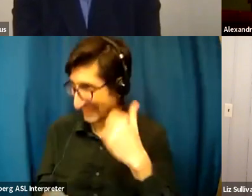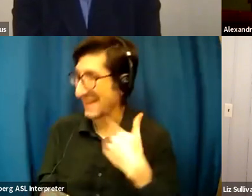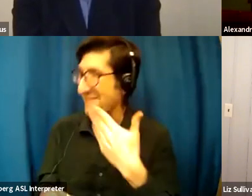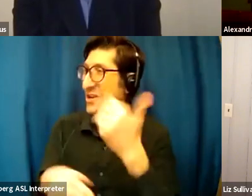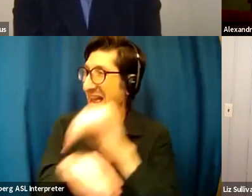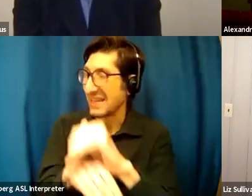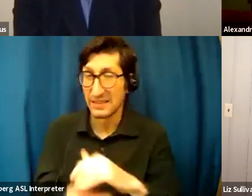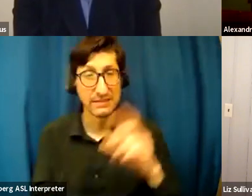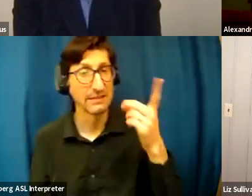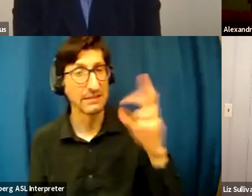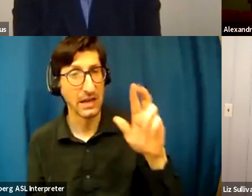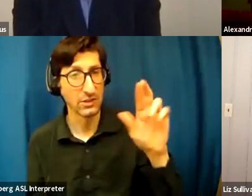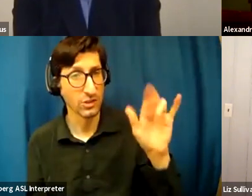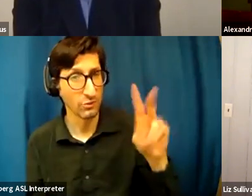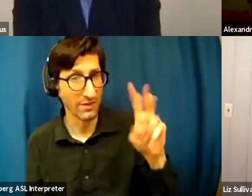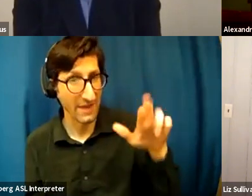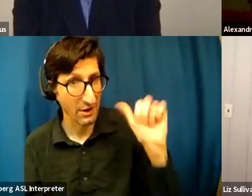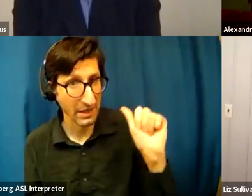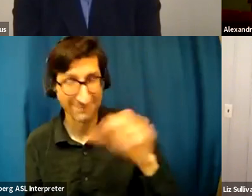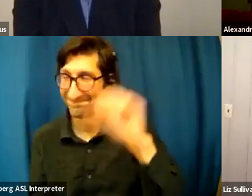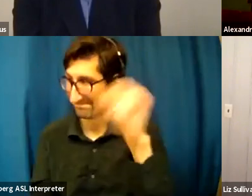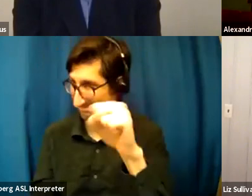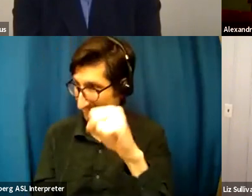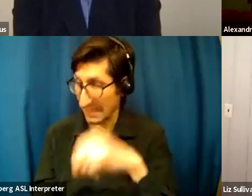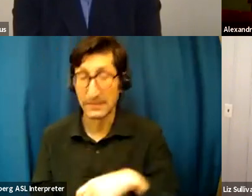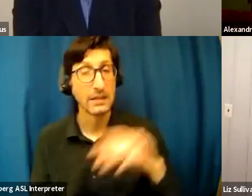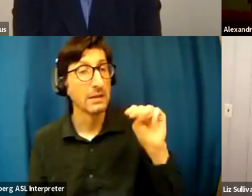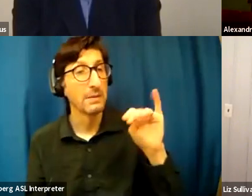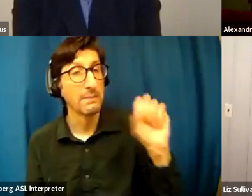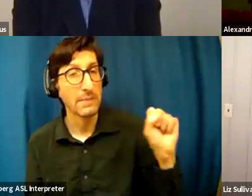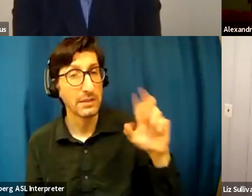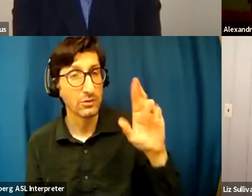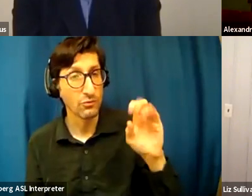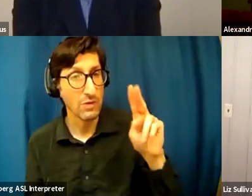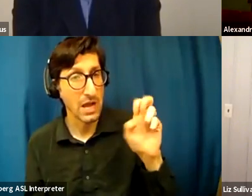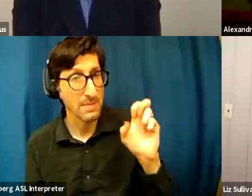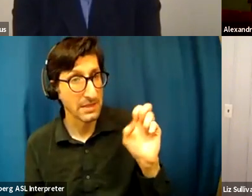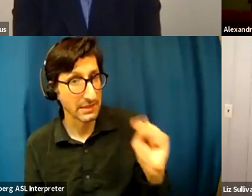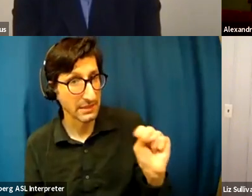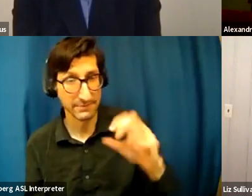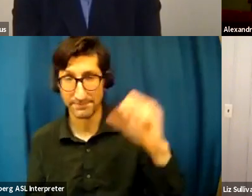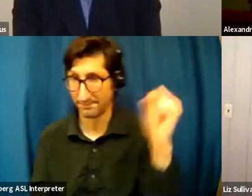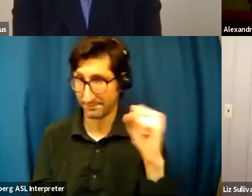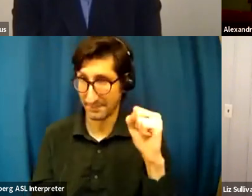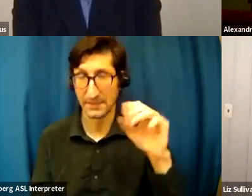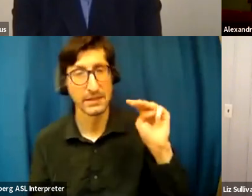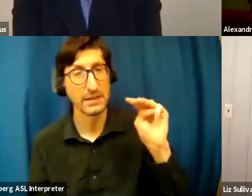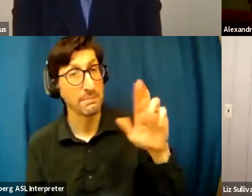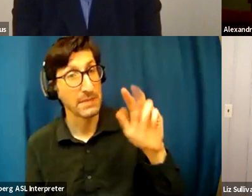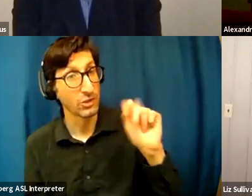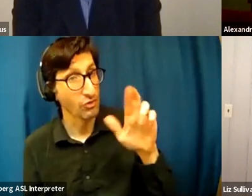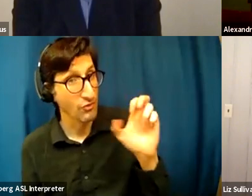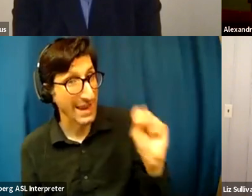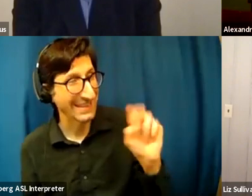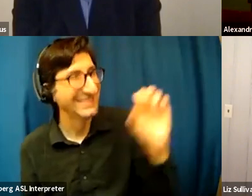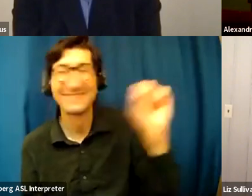Rivera? Yes. Ms. Robinson? Yes. Mr. Tran? Yes, and